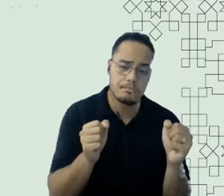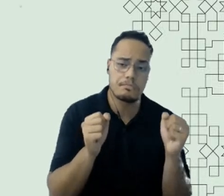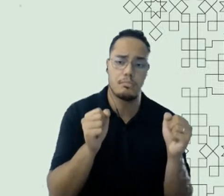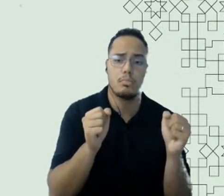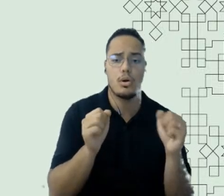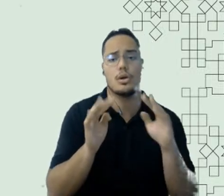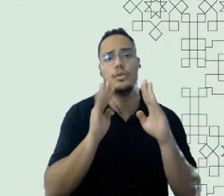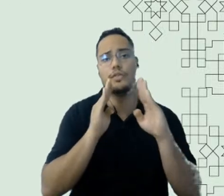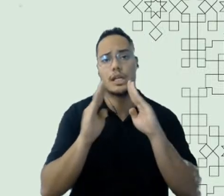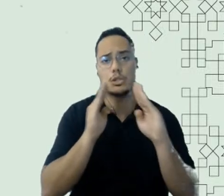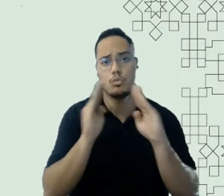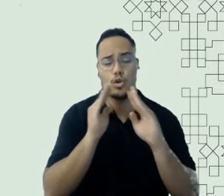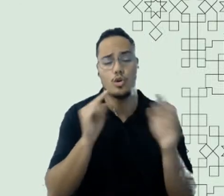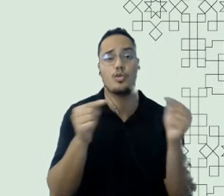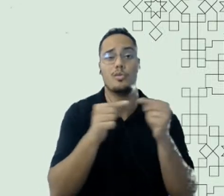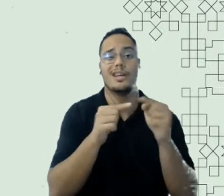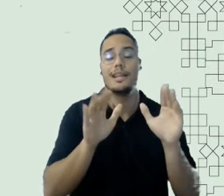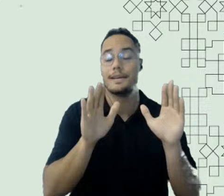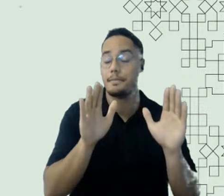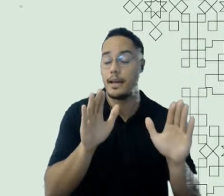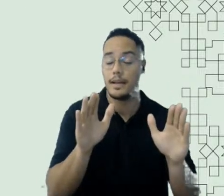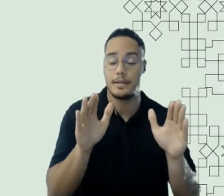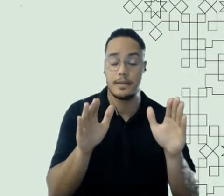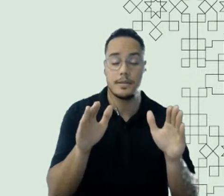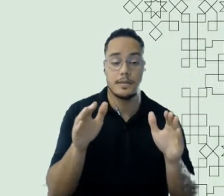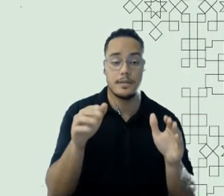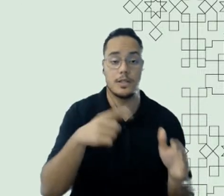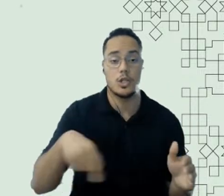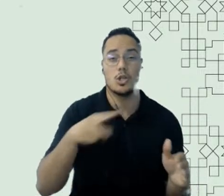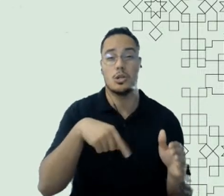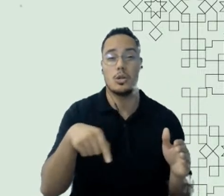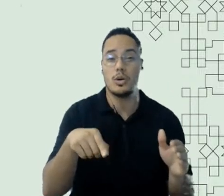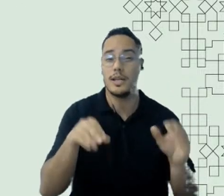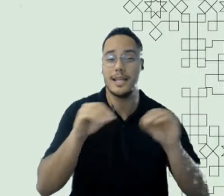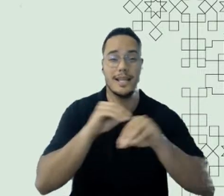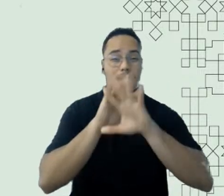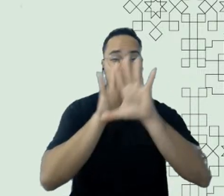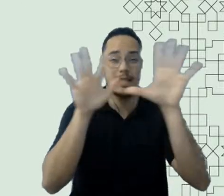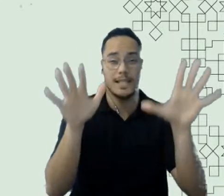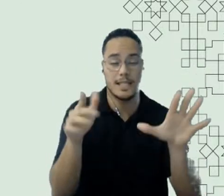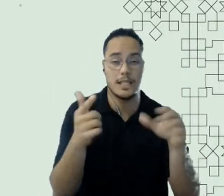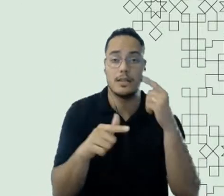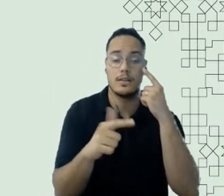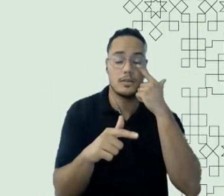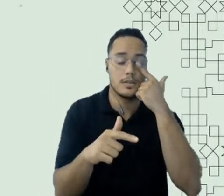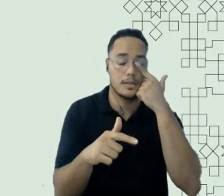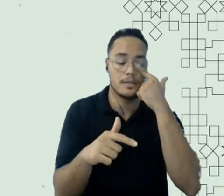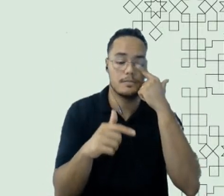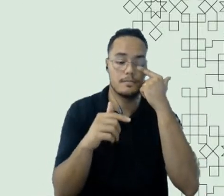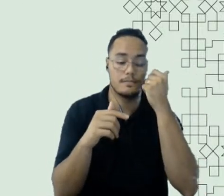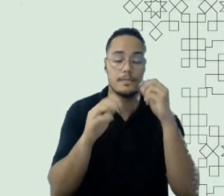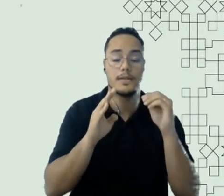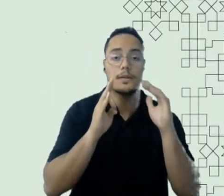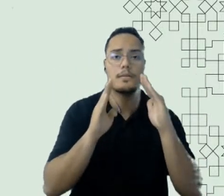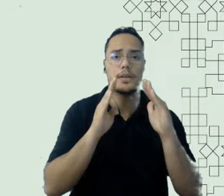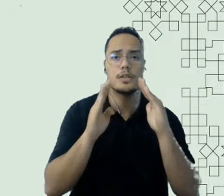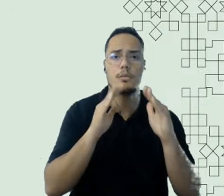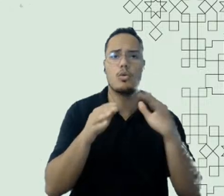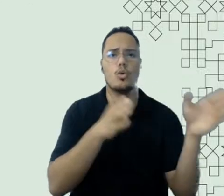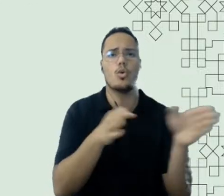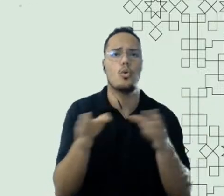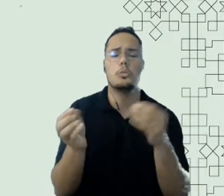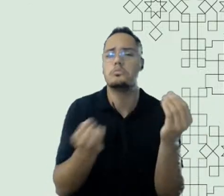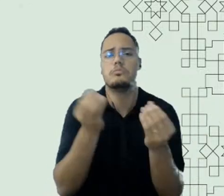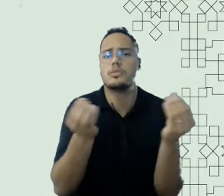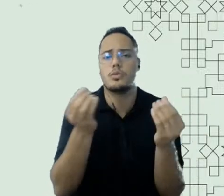organizes this amount of works. It is a large amount of work. So it's not completely clear if Facebook is is covered, but Facebook has